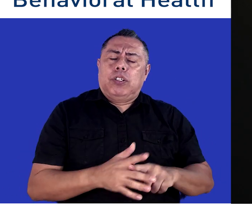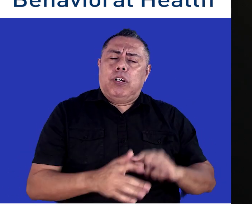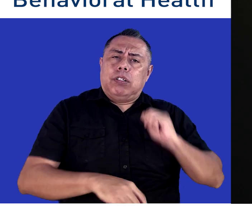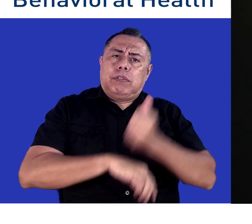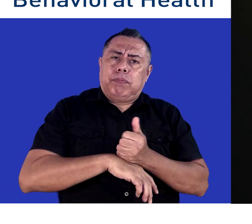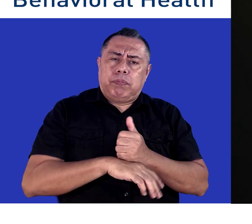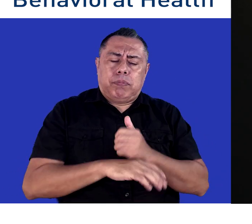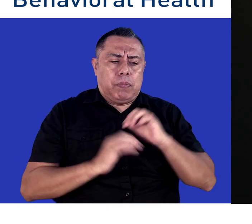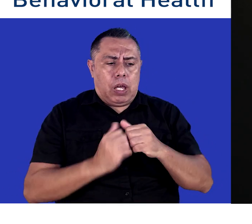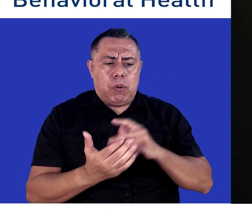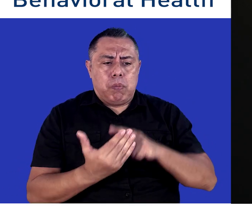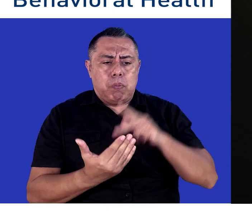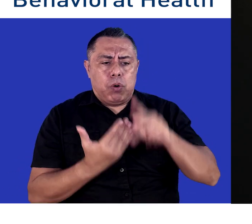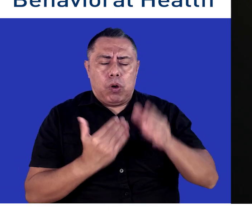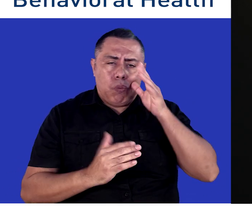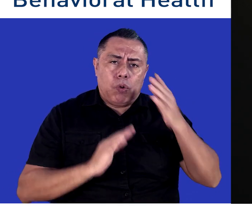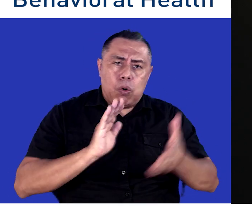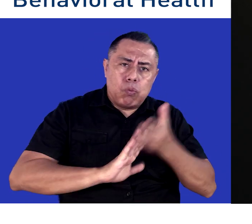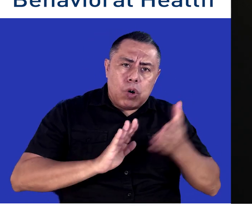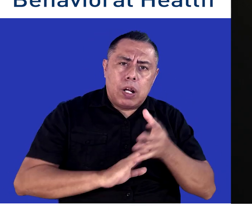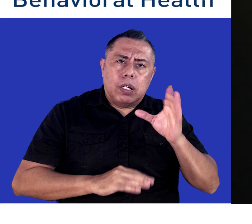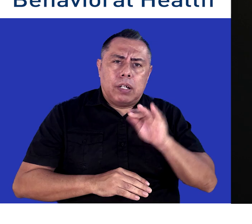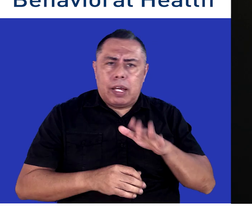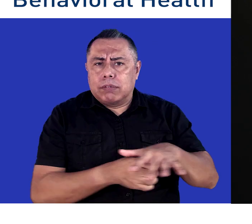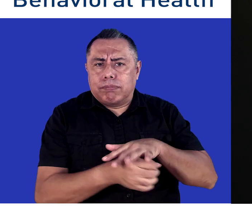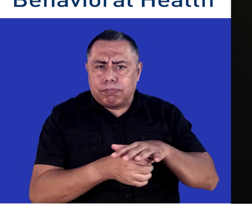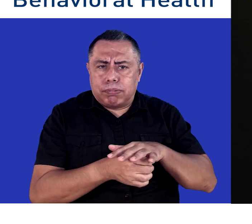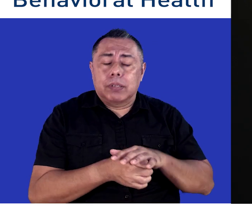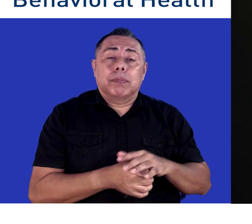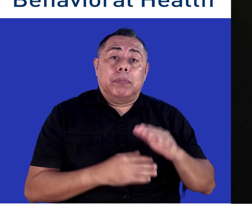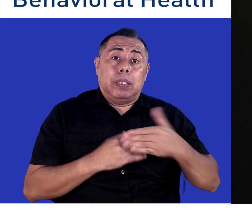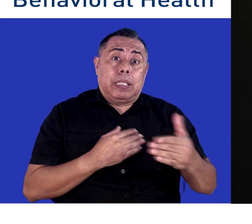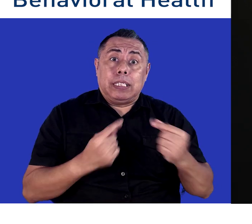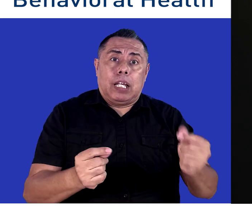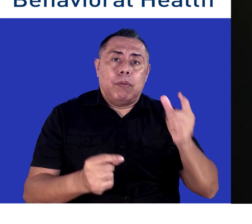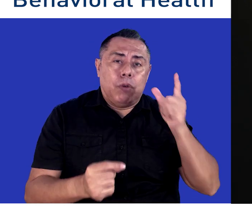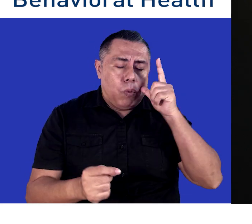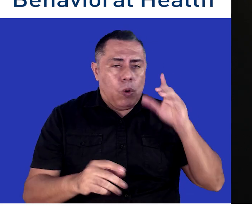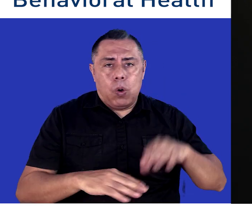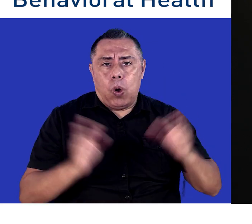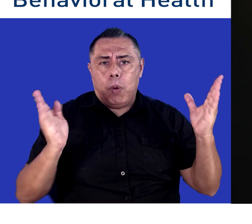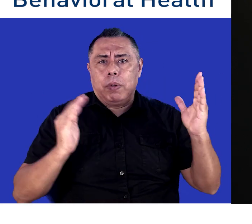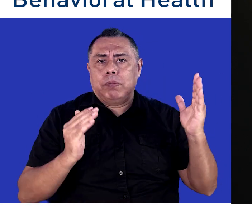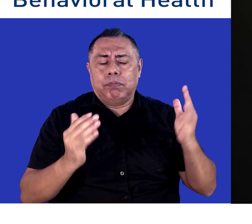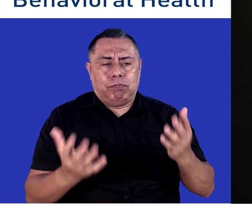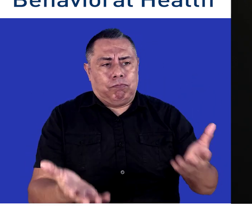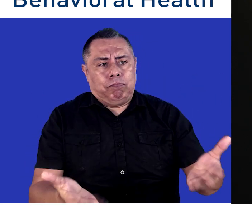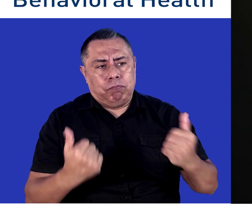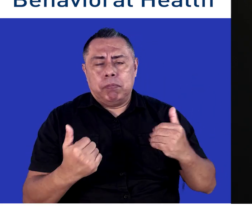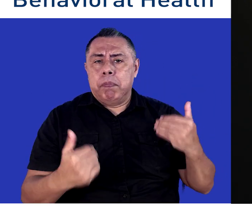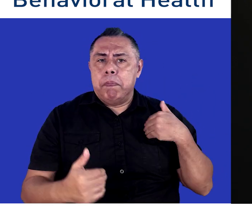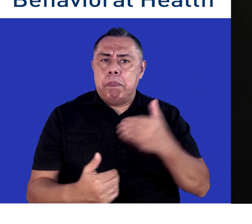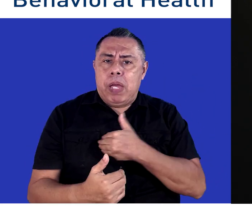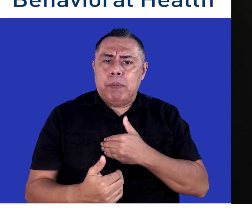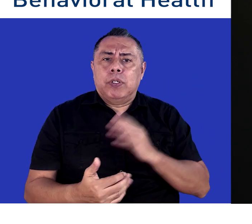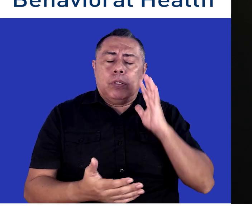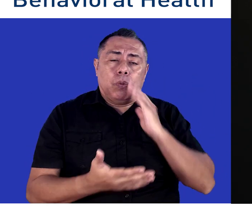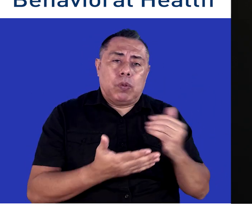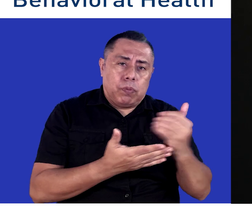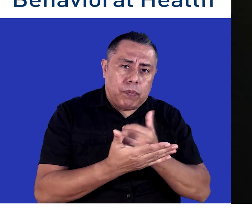began establishing its program operational infrastructure. Our next steps will include opening our doors to